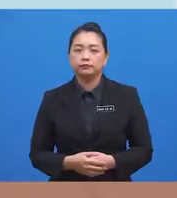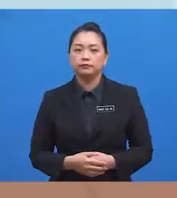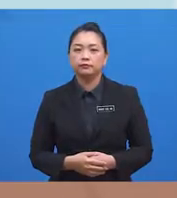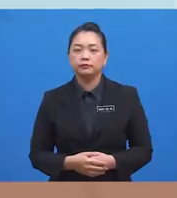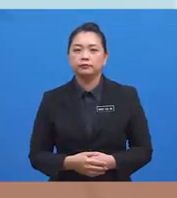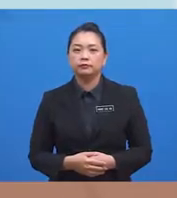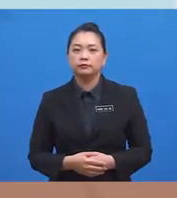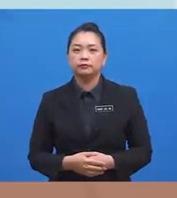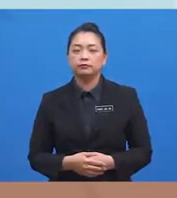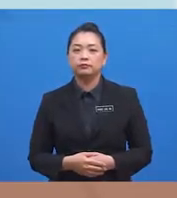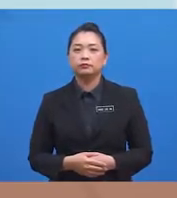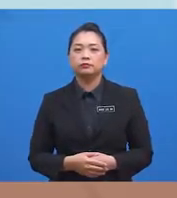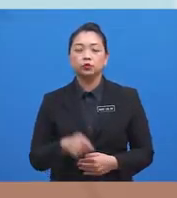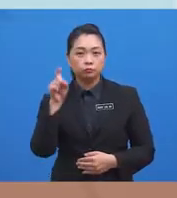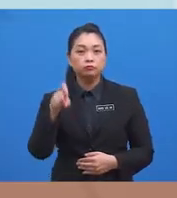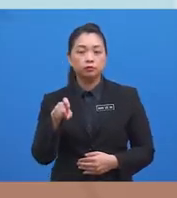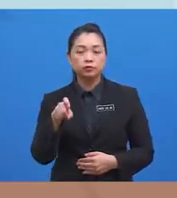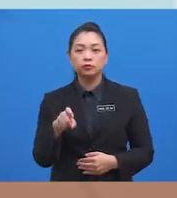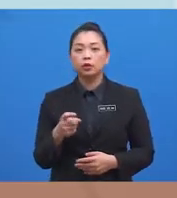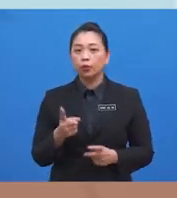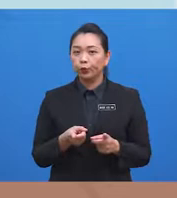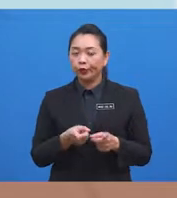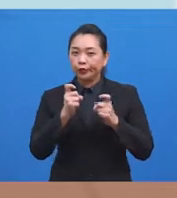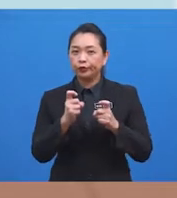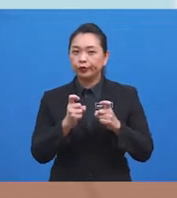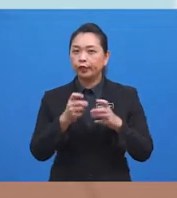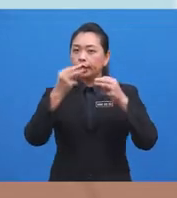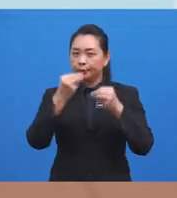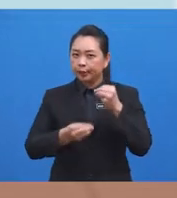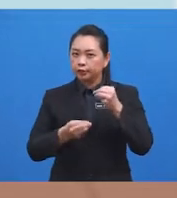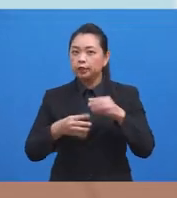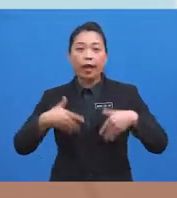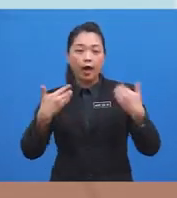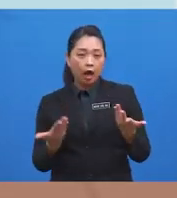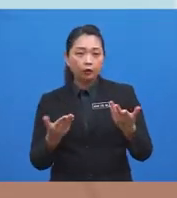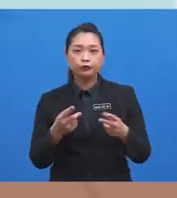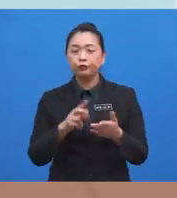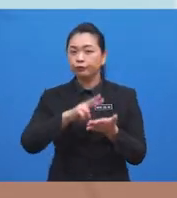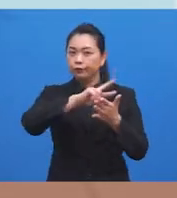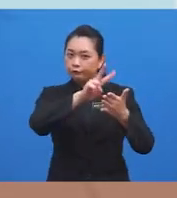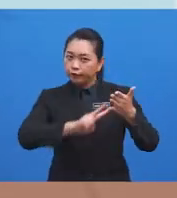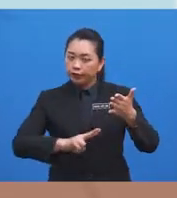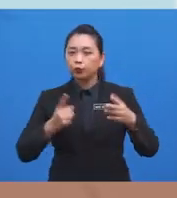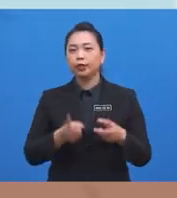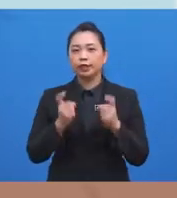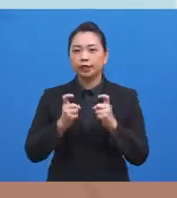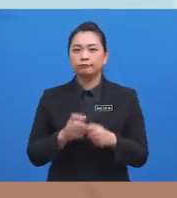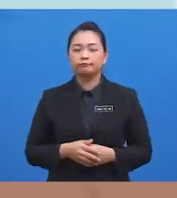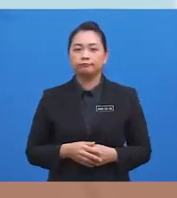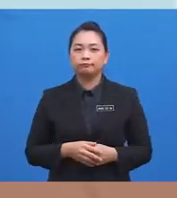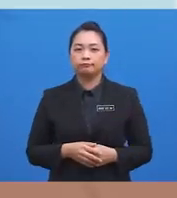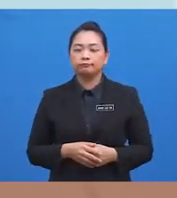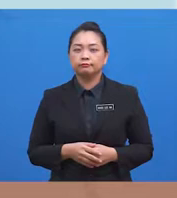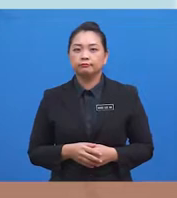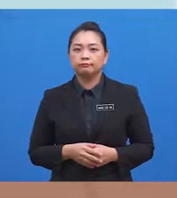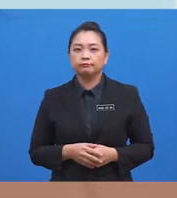The instruction states that you are to read quickly and match. How do you read quickly? Just skim.